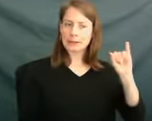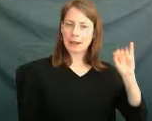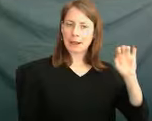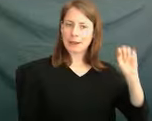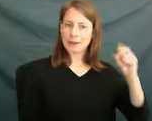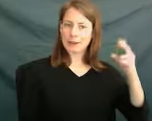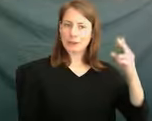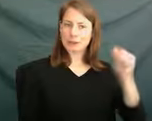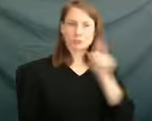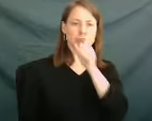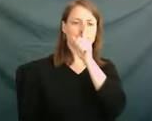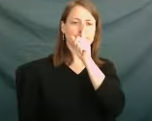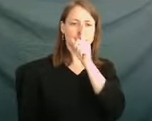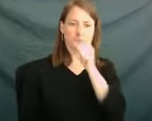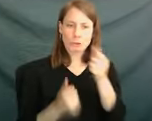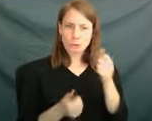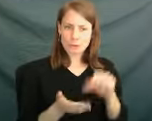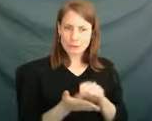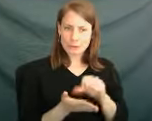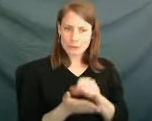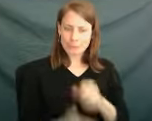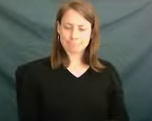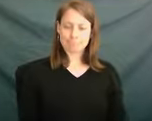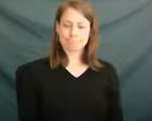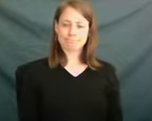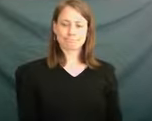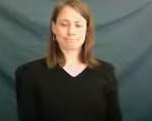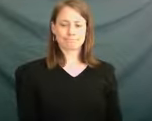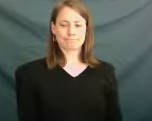You found it in the index. 104. Okay, we'll keep looking then.